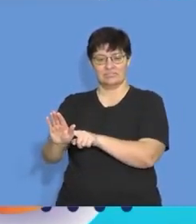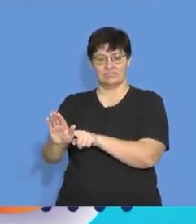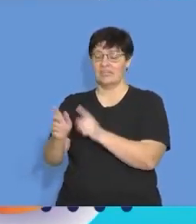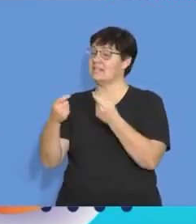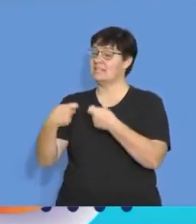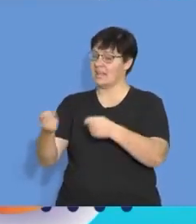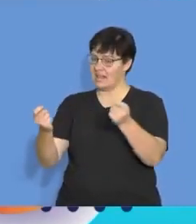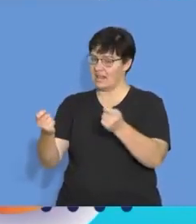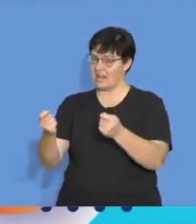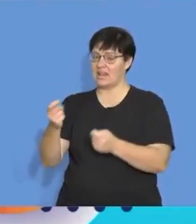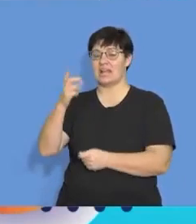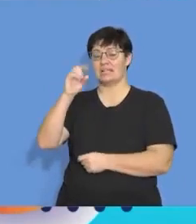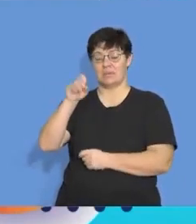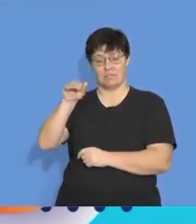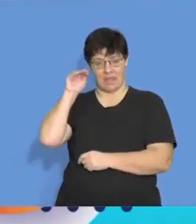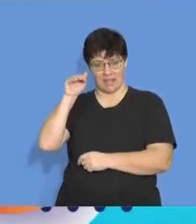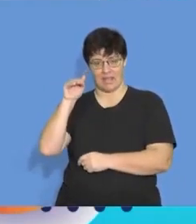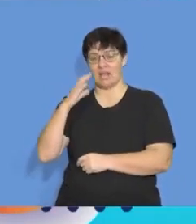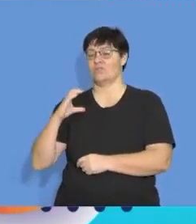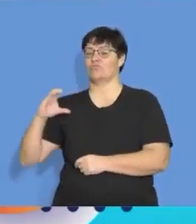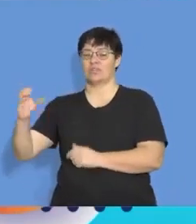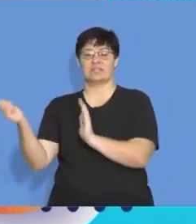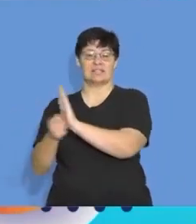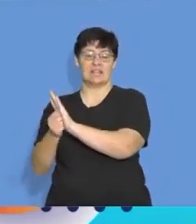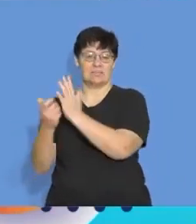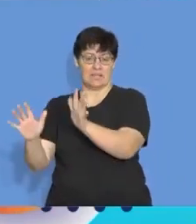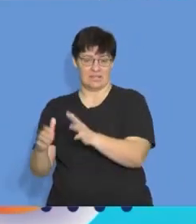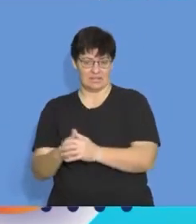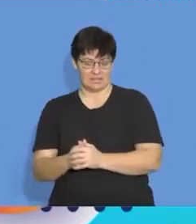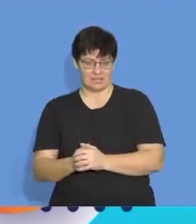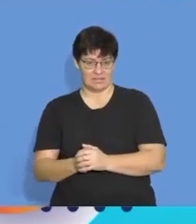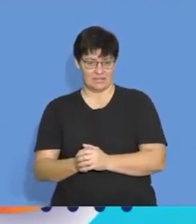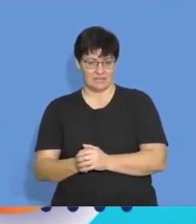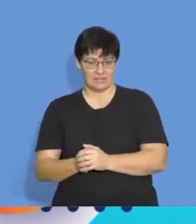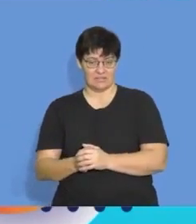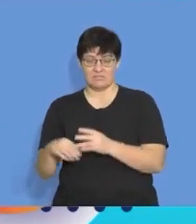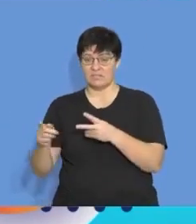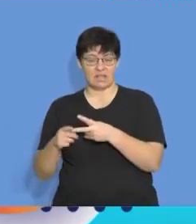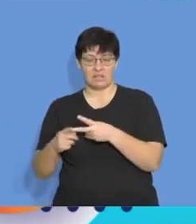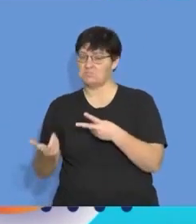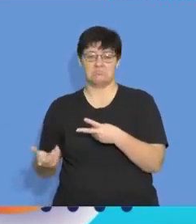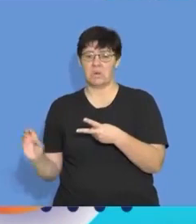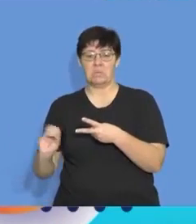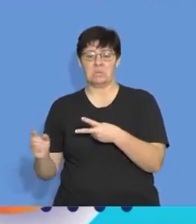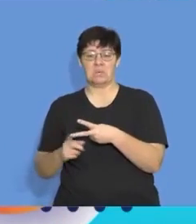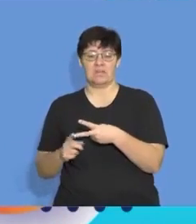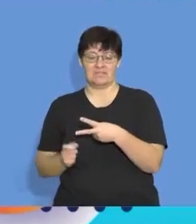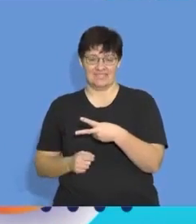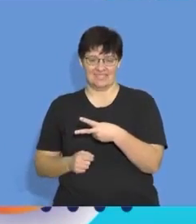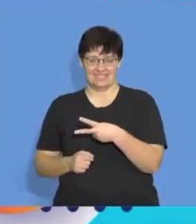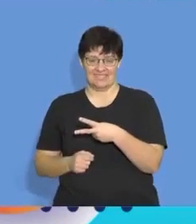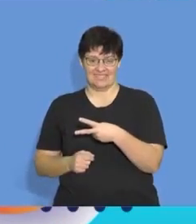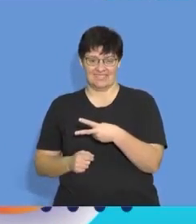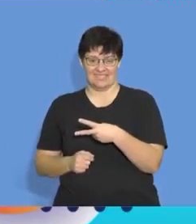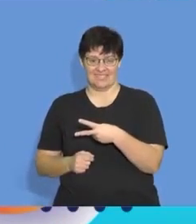goods, debit bank, credit sales. Second part of the entry, there's no second part of the entry.